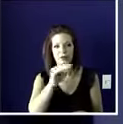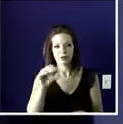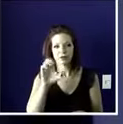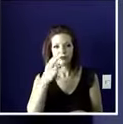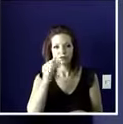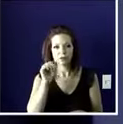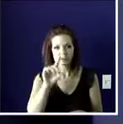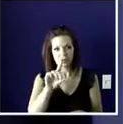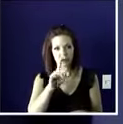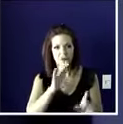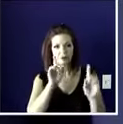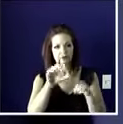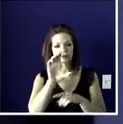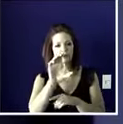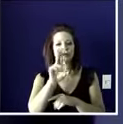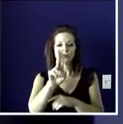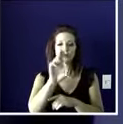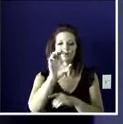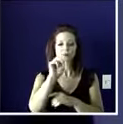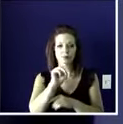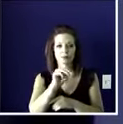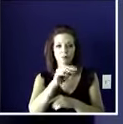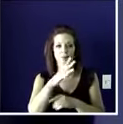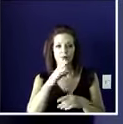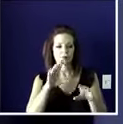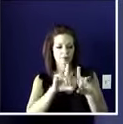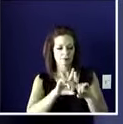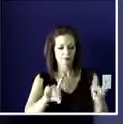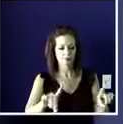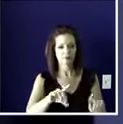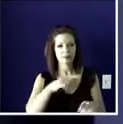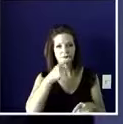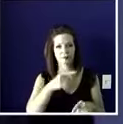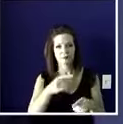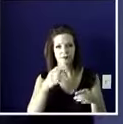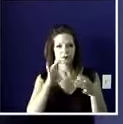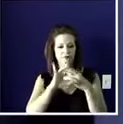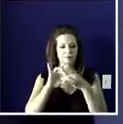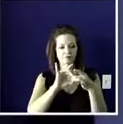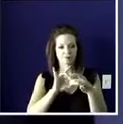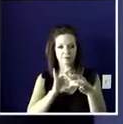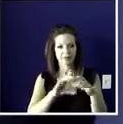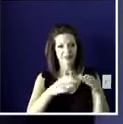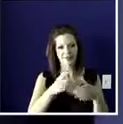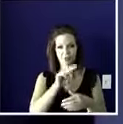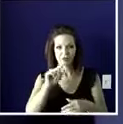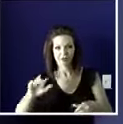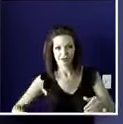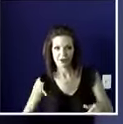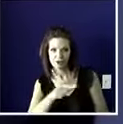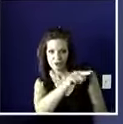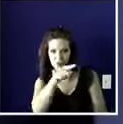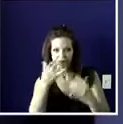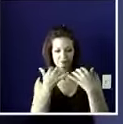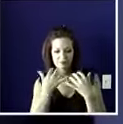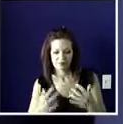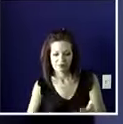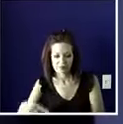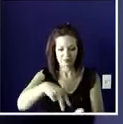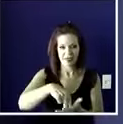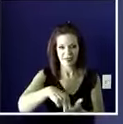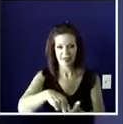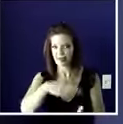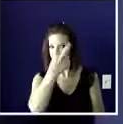Missouri, pursuing a degree in public relations. Class of 2020, I'd invite you to stand and move your